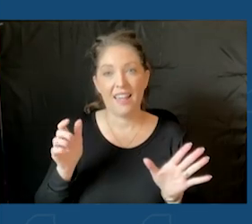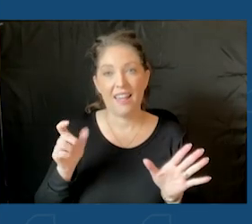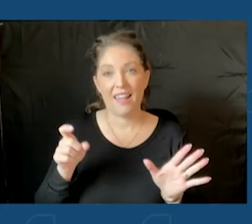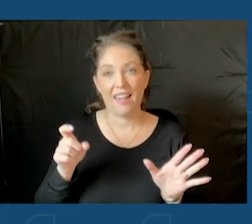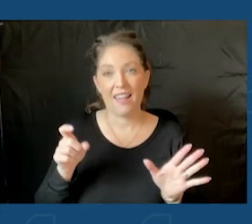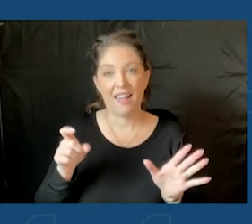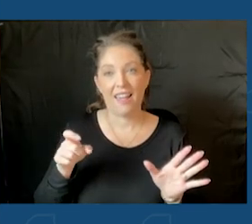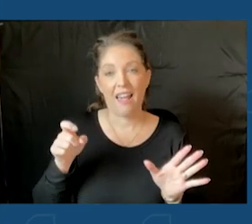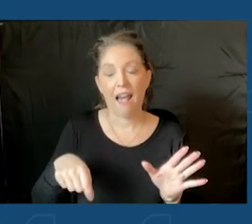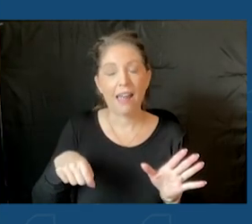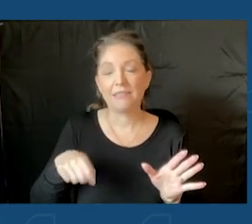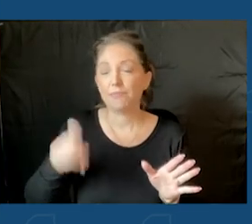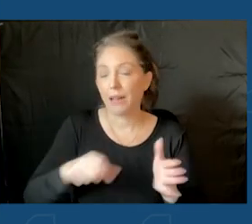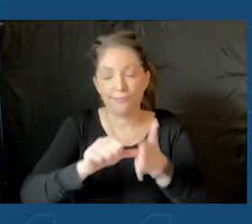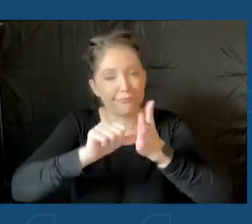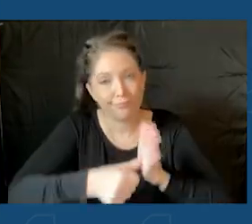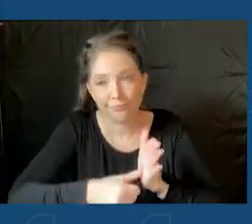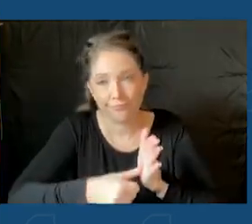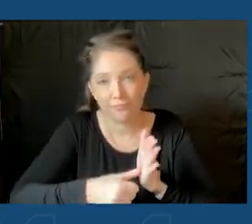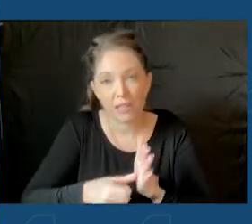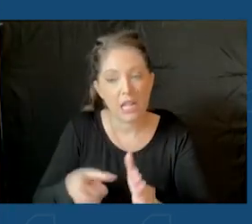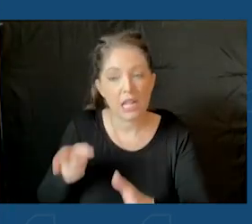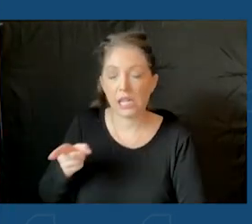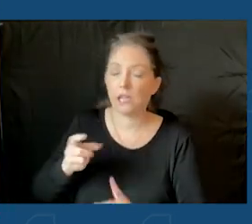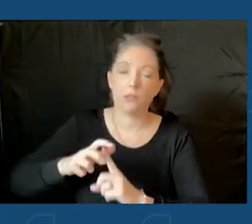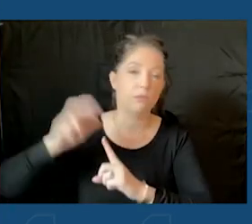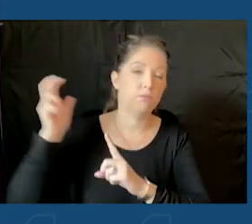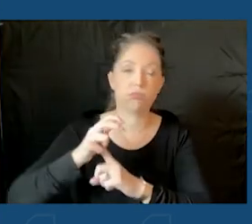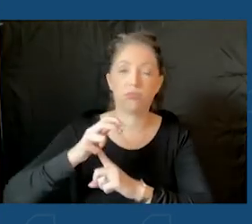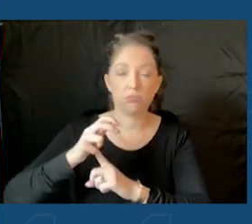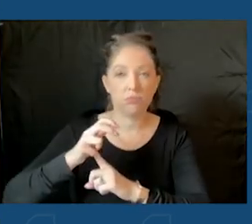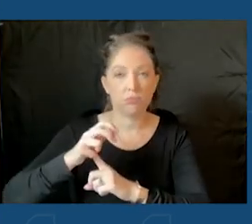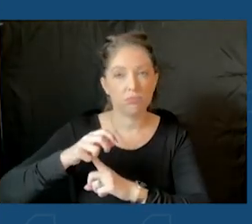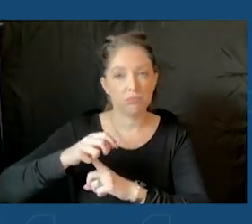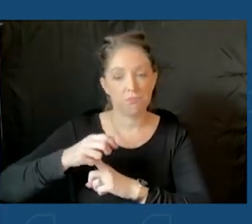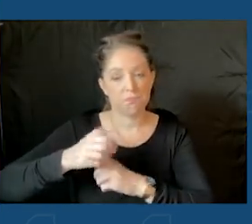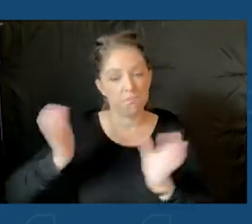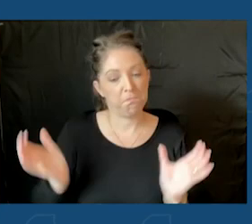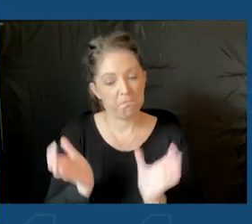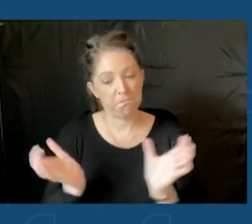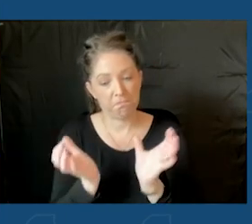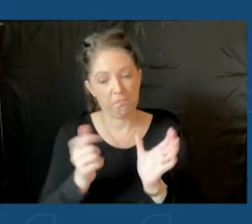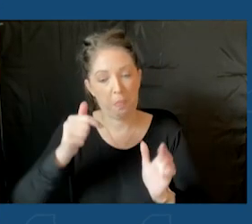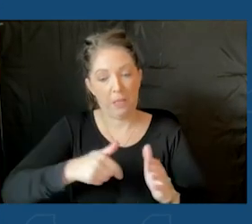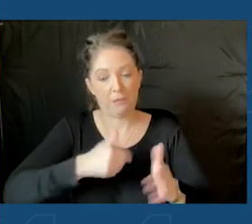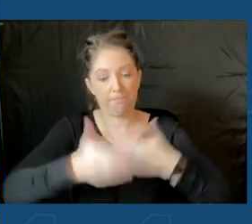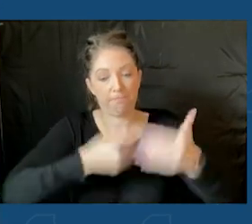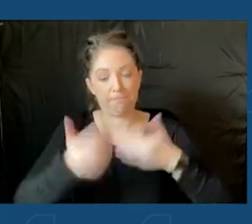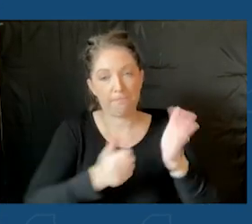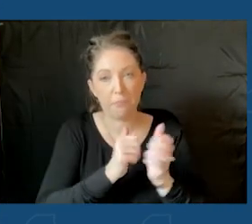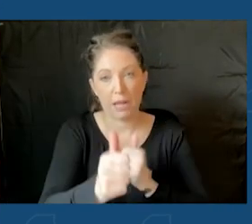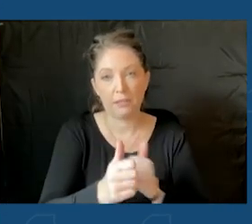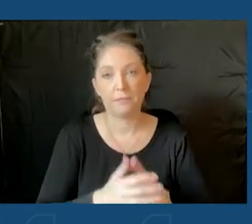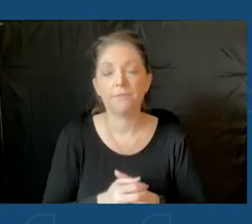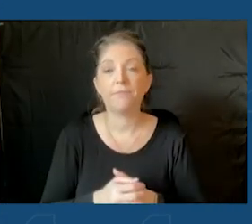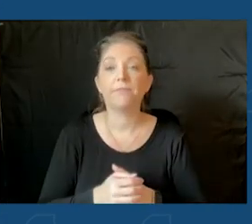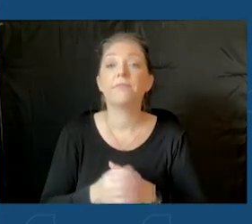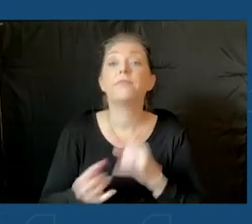underscored enough that he was a champion in getting this across the board. Now, finally, I'd like